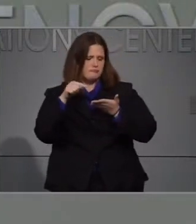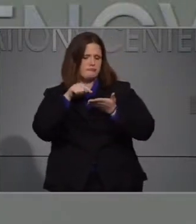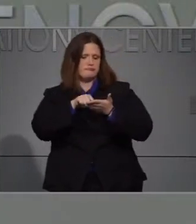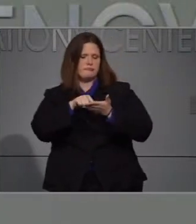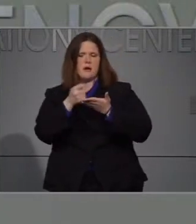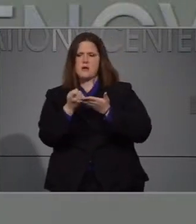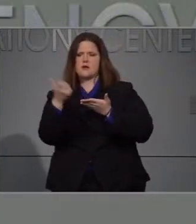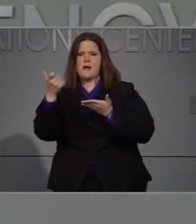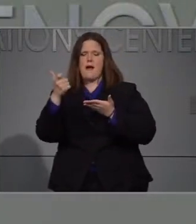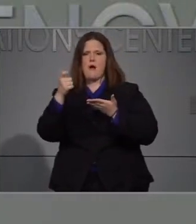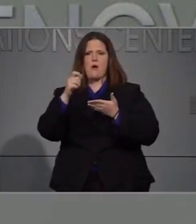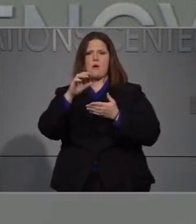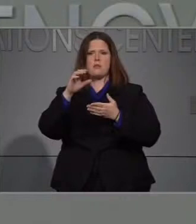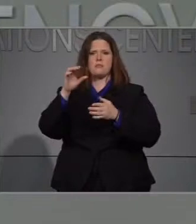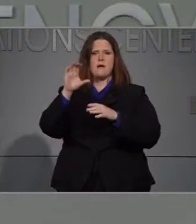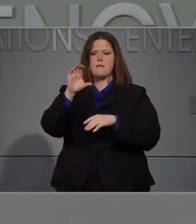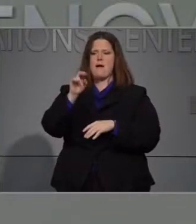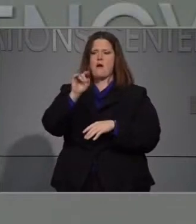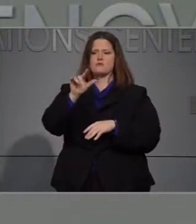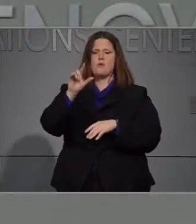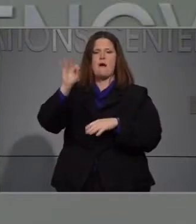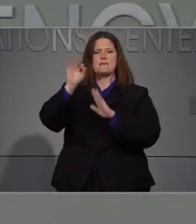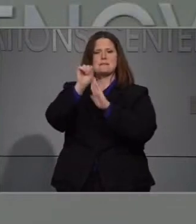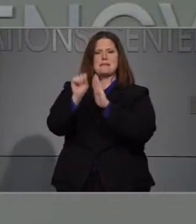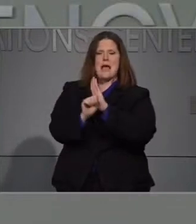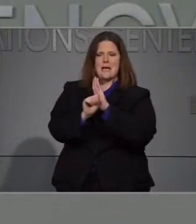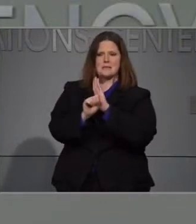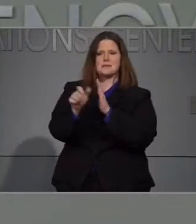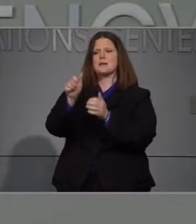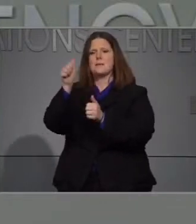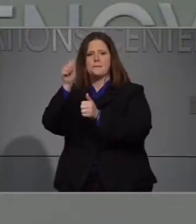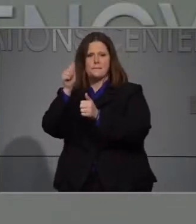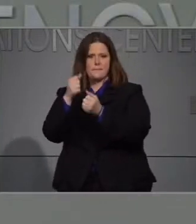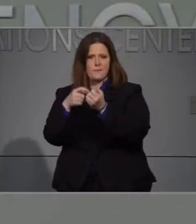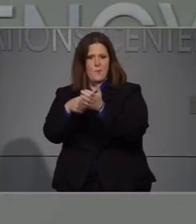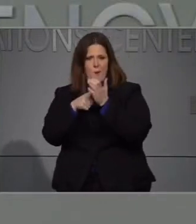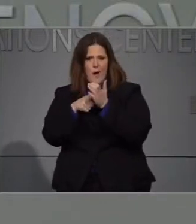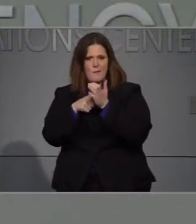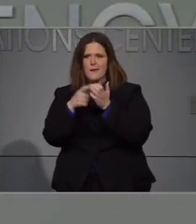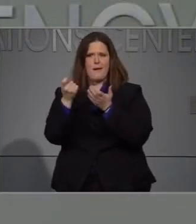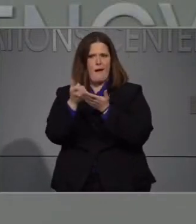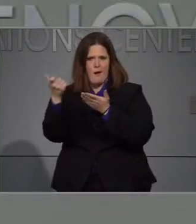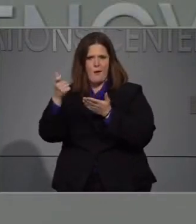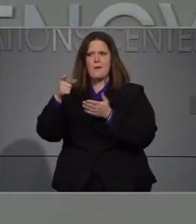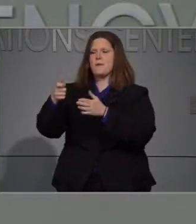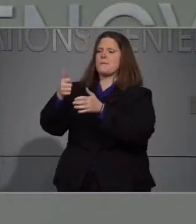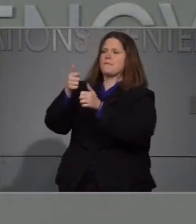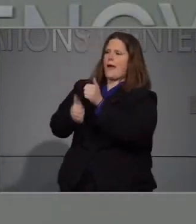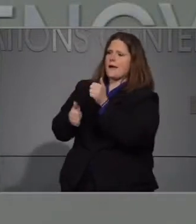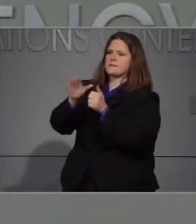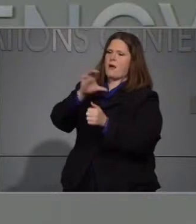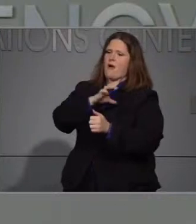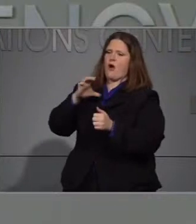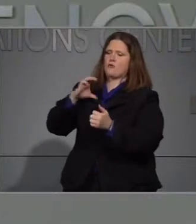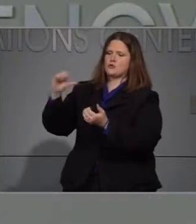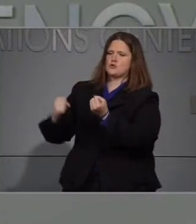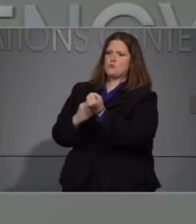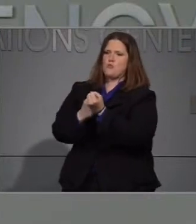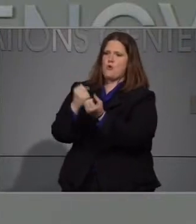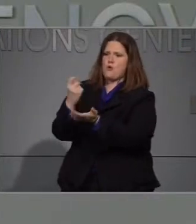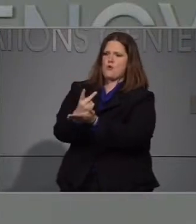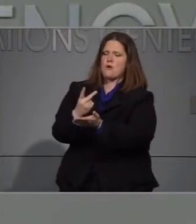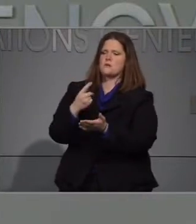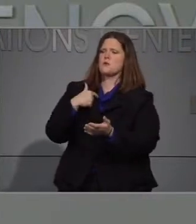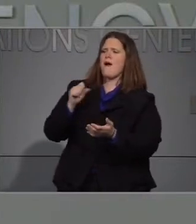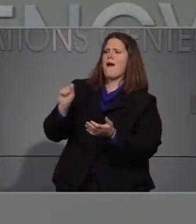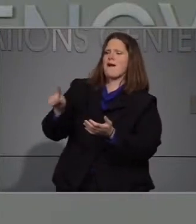concurrence requirements that passed with bipartisan support. And I was wanting to see if y'all have a sense for whether that bill will be